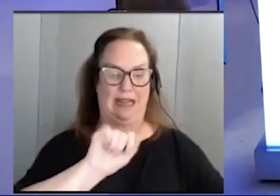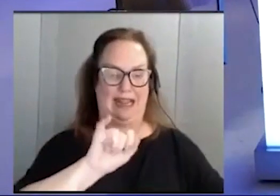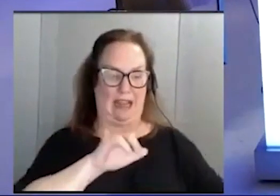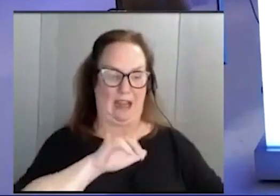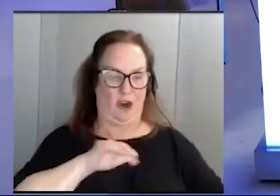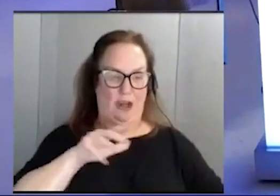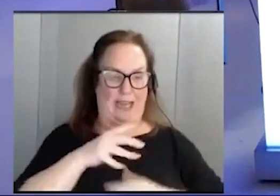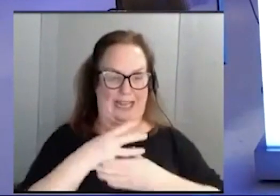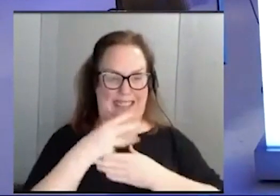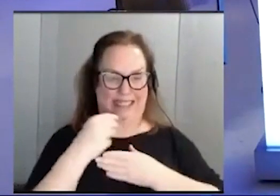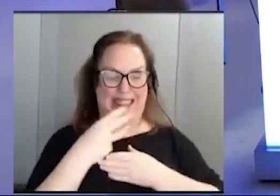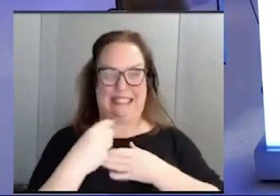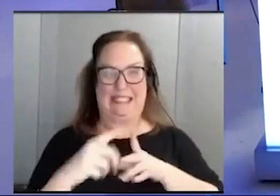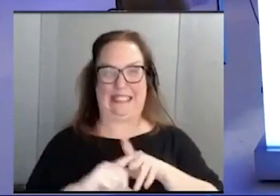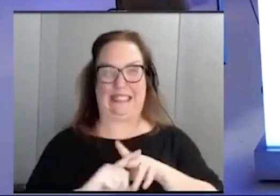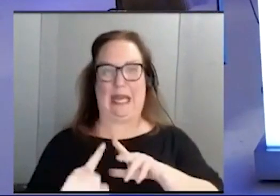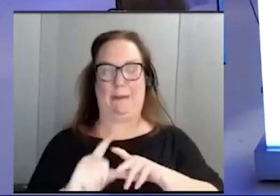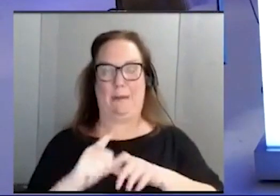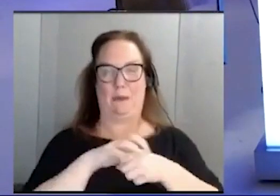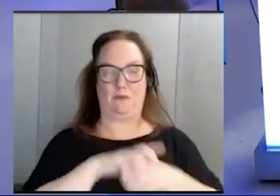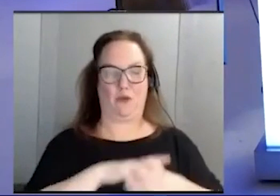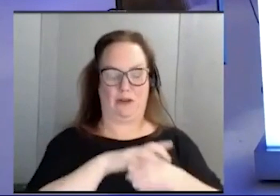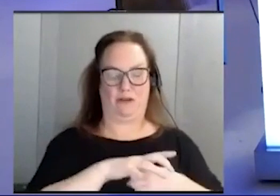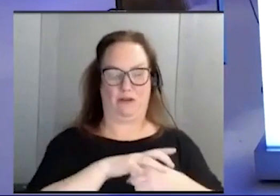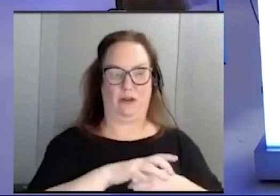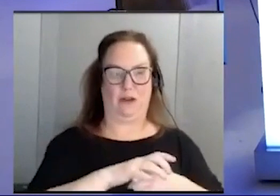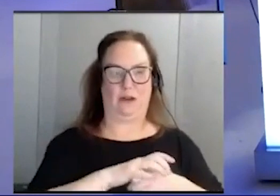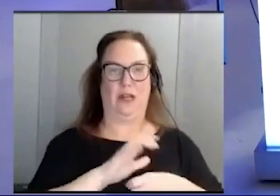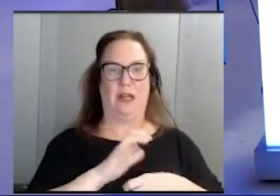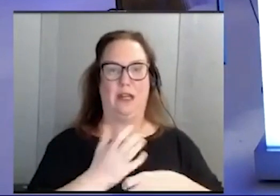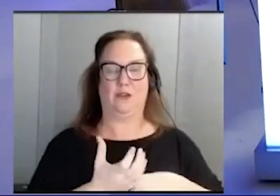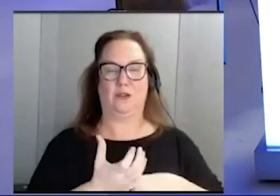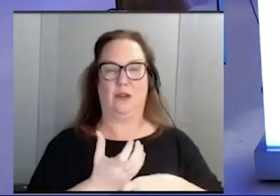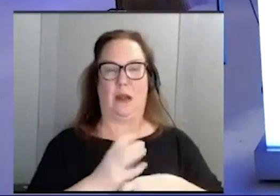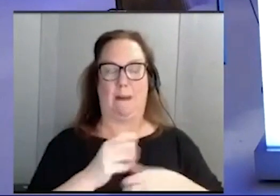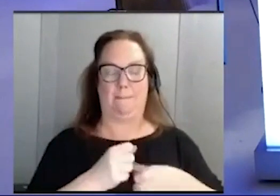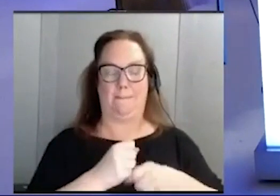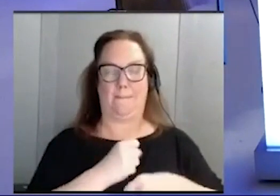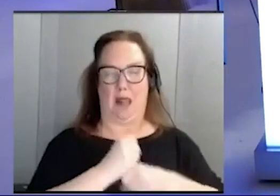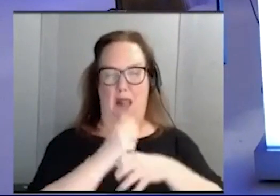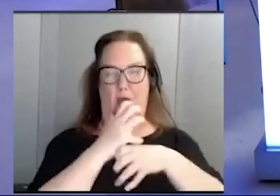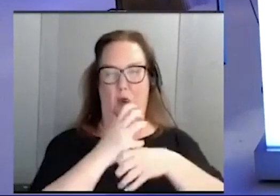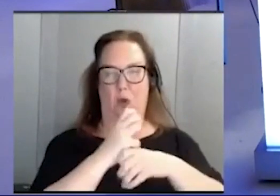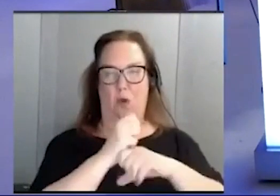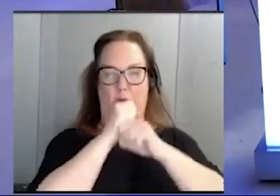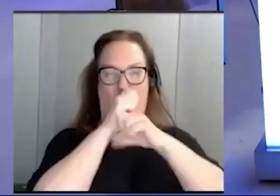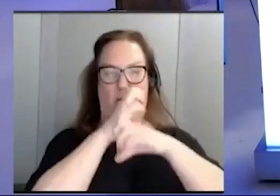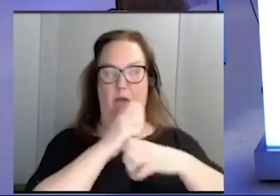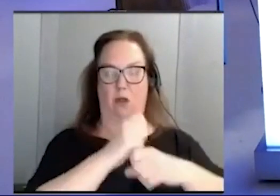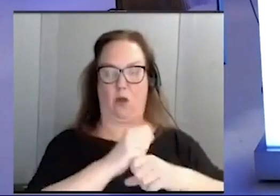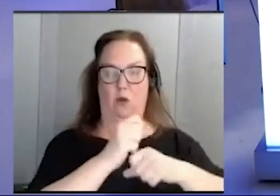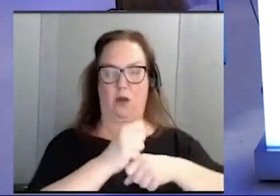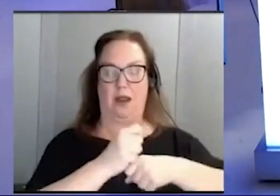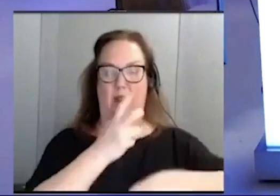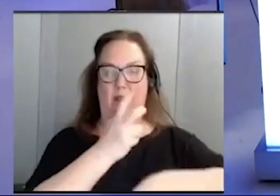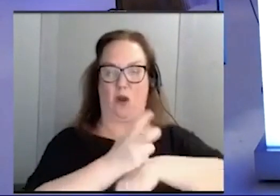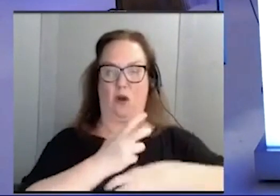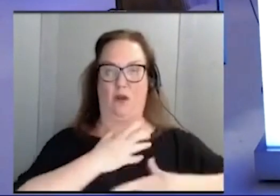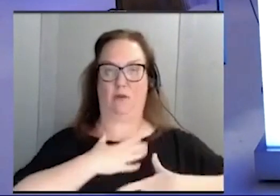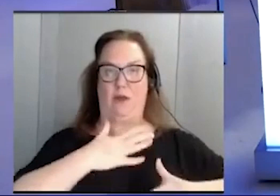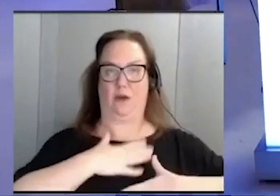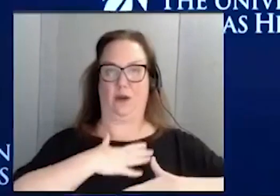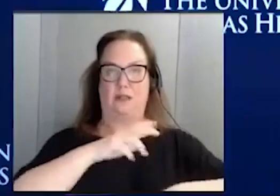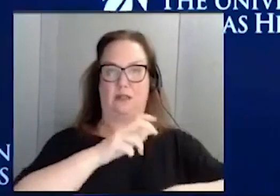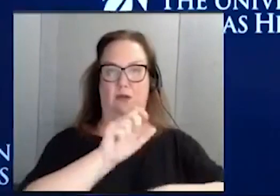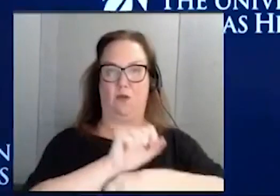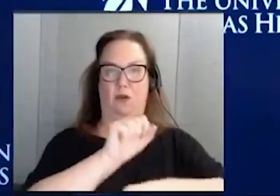that puts the pressure in. There's what's called a cuff on the bottom of it. It's a little balloon. You blow the balloon up, and the harder the ventilator has to work frequently, the